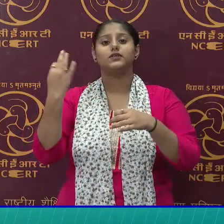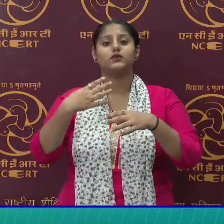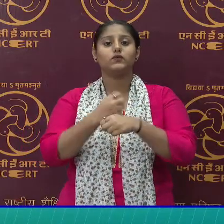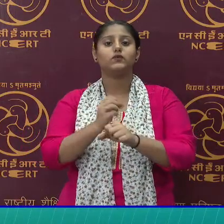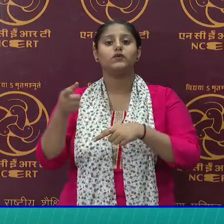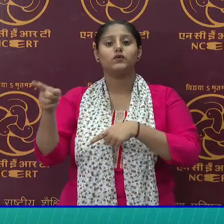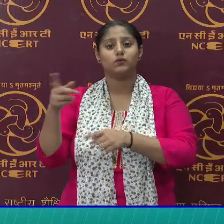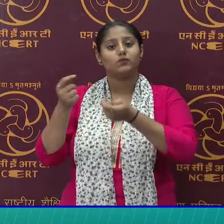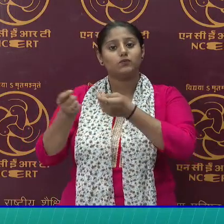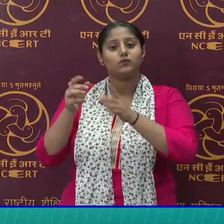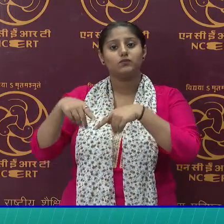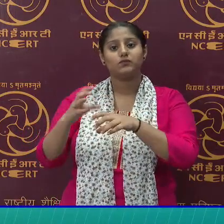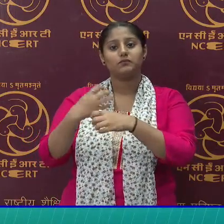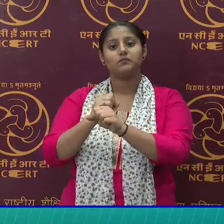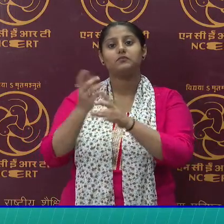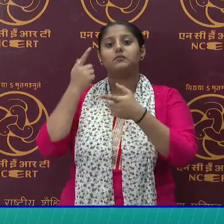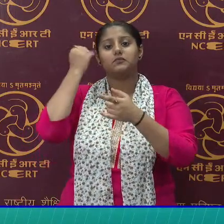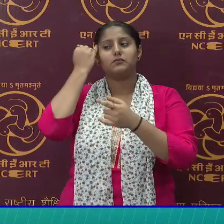coordinator and